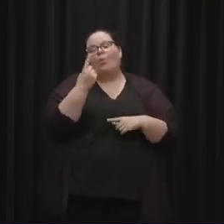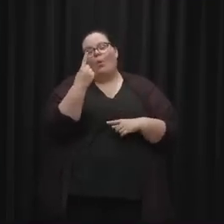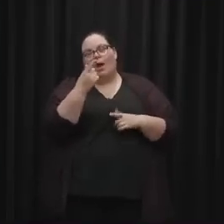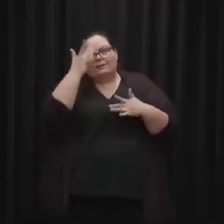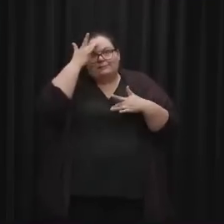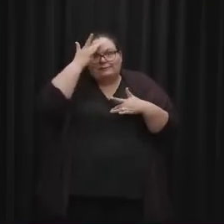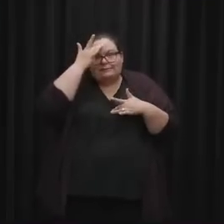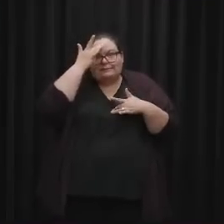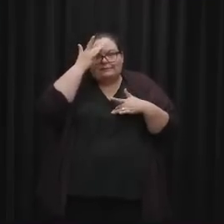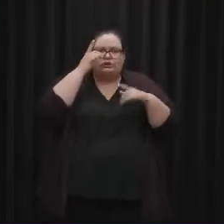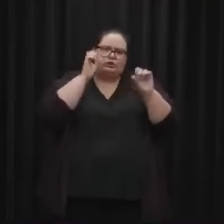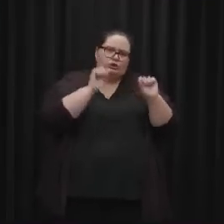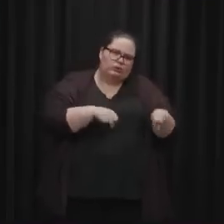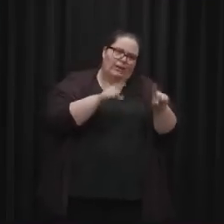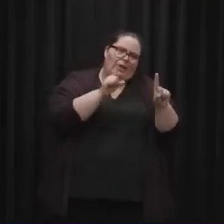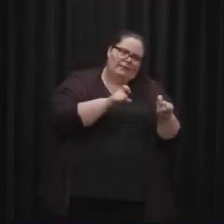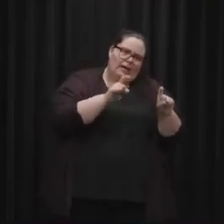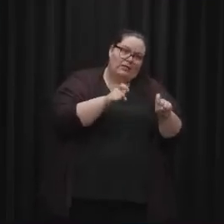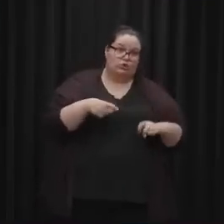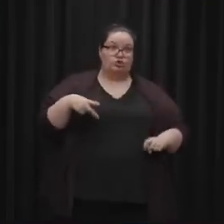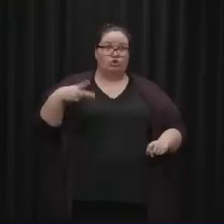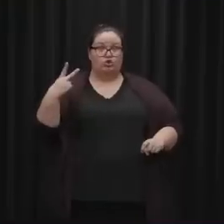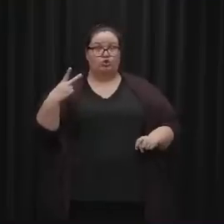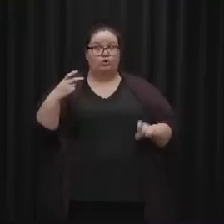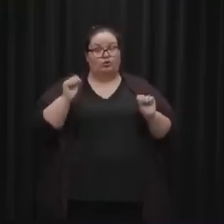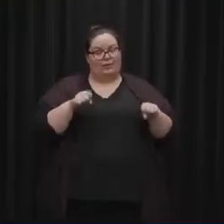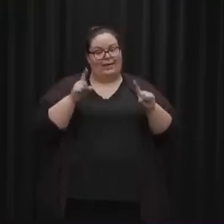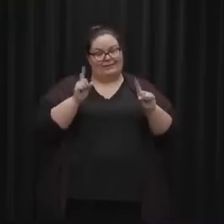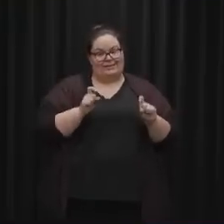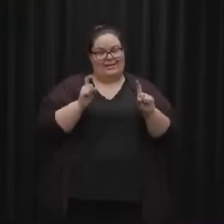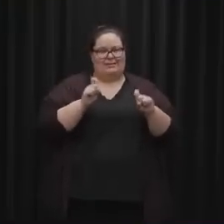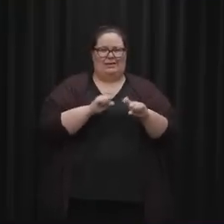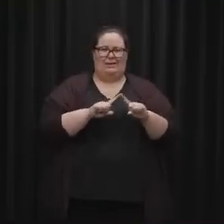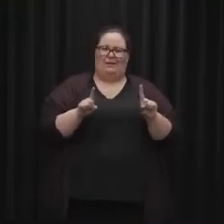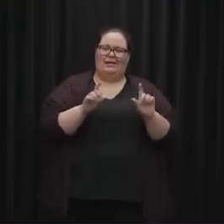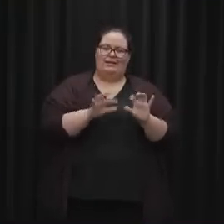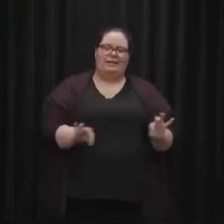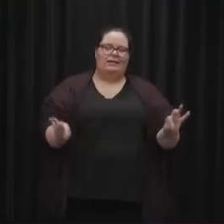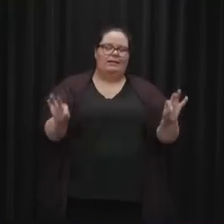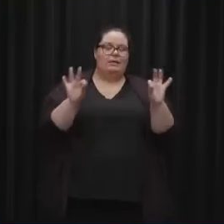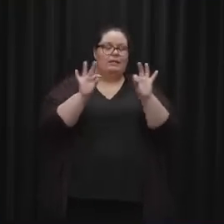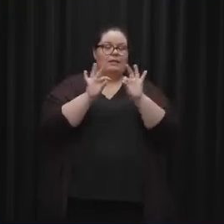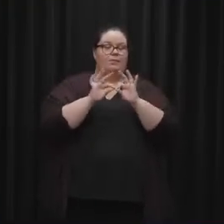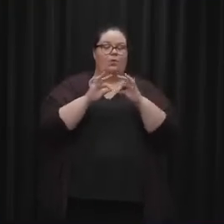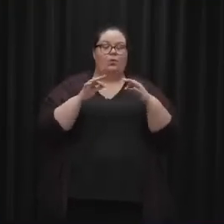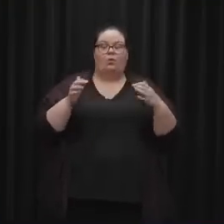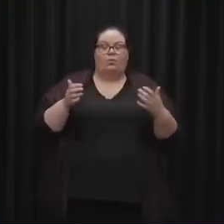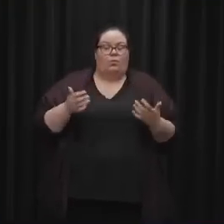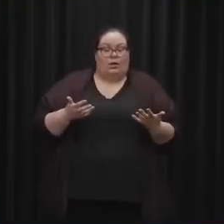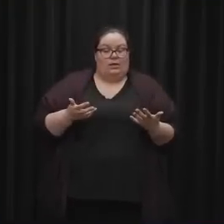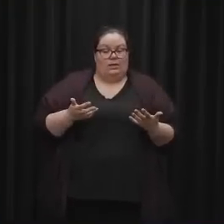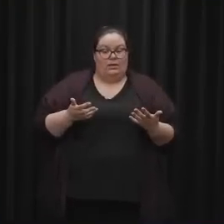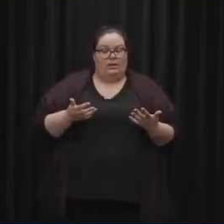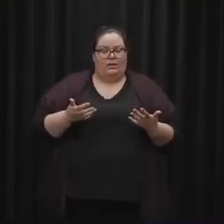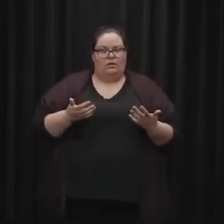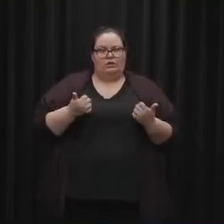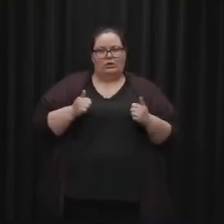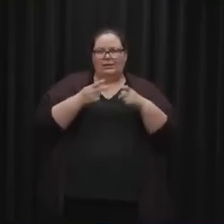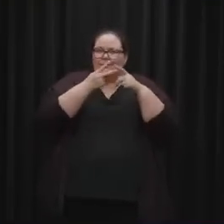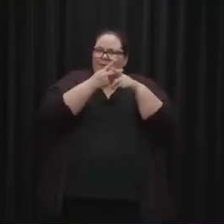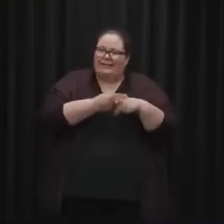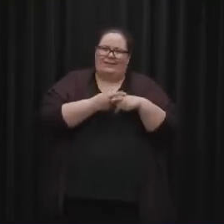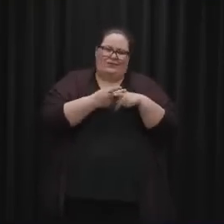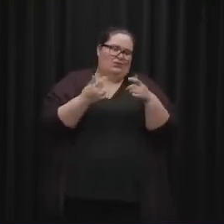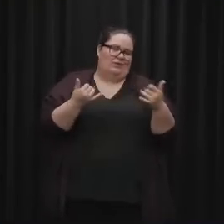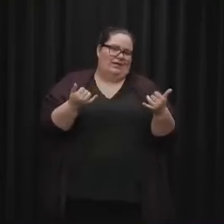If you have two, also you can get tested. But what we want to make sure is that we're trying to be cautious